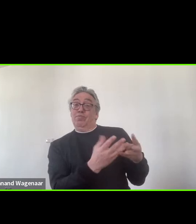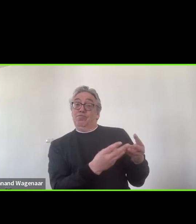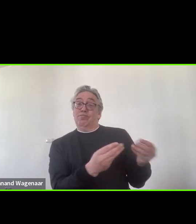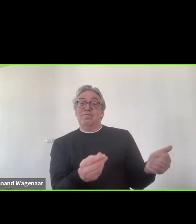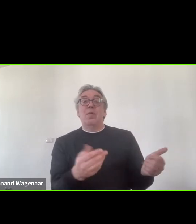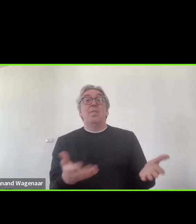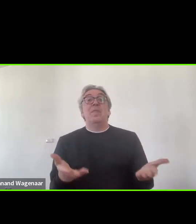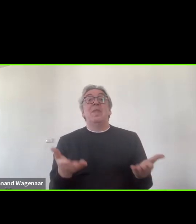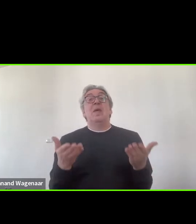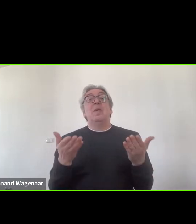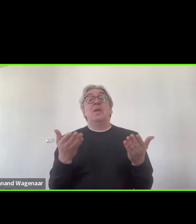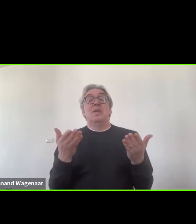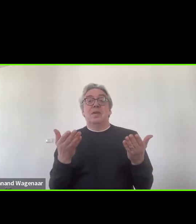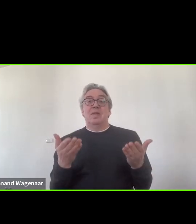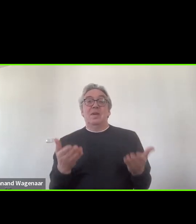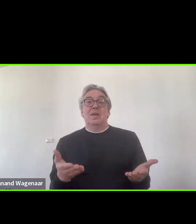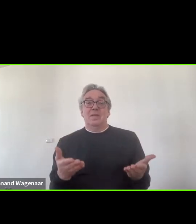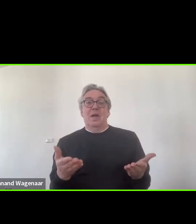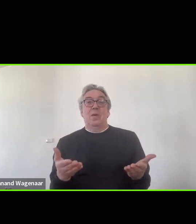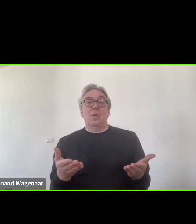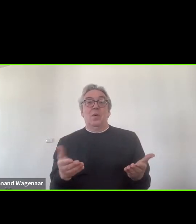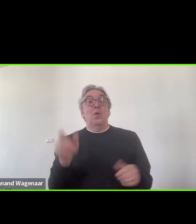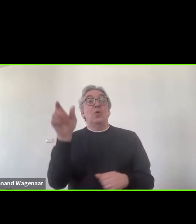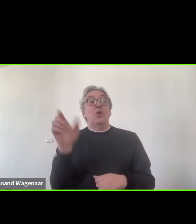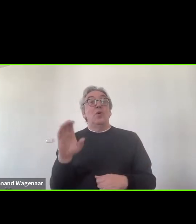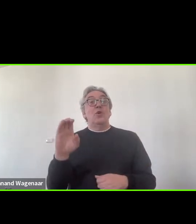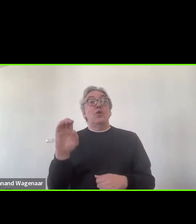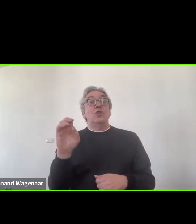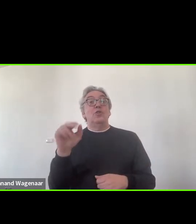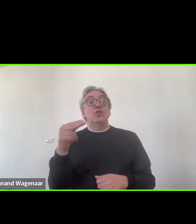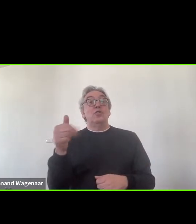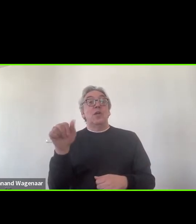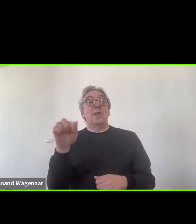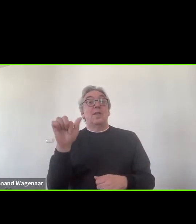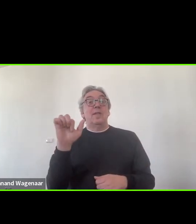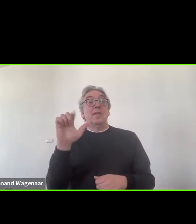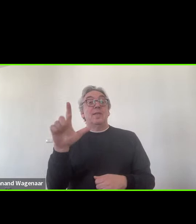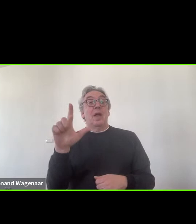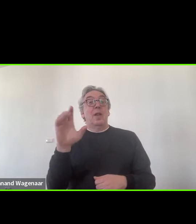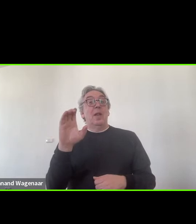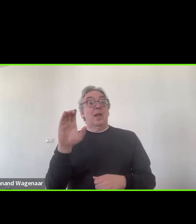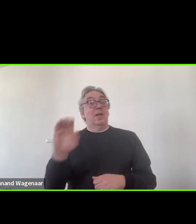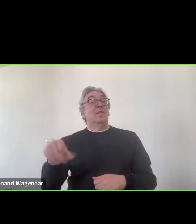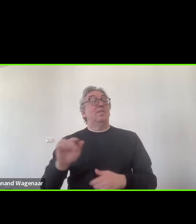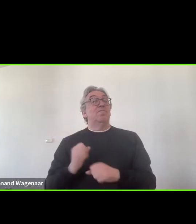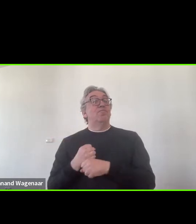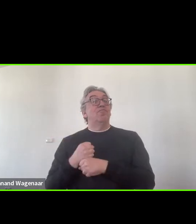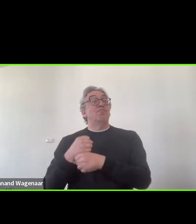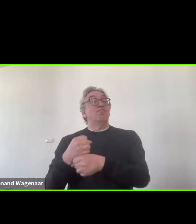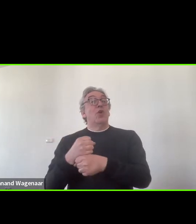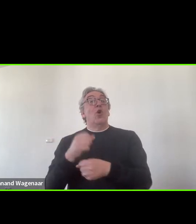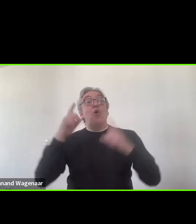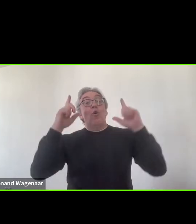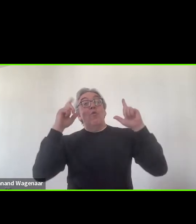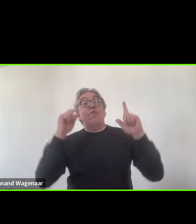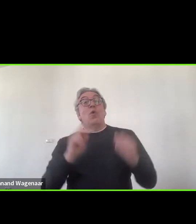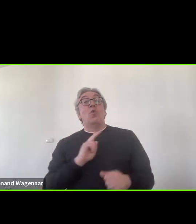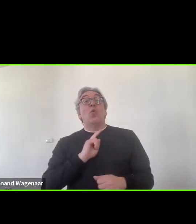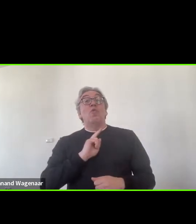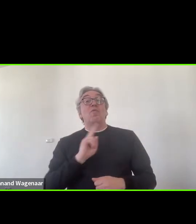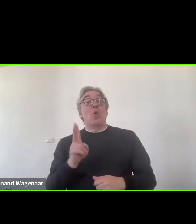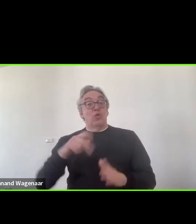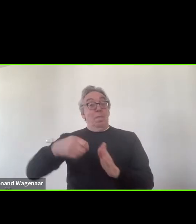like, therefore, to turn over to my colleague Chantal from CDM Switzerland, who will present the Photovoice project and